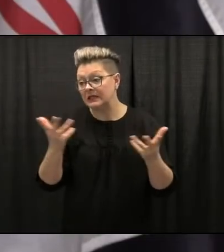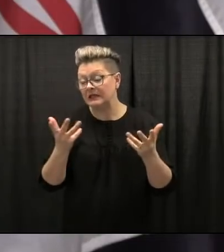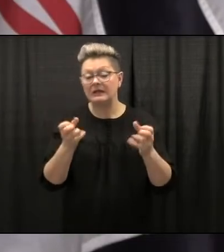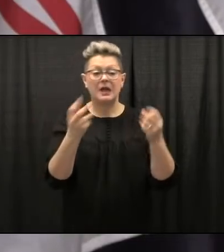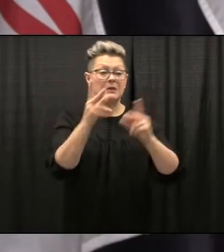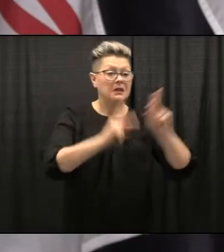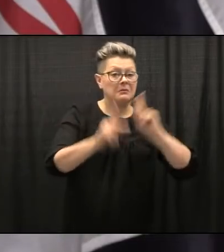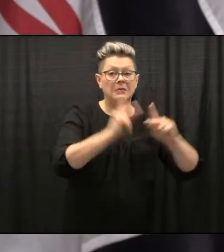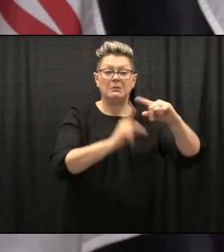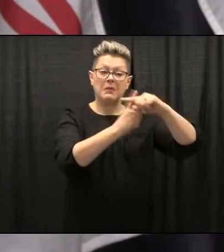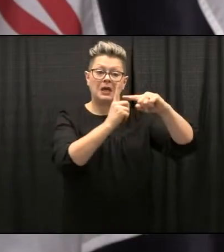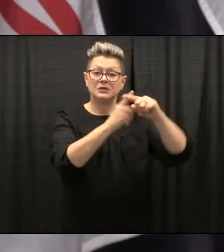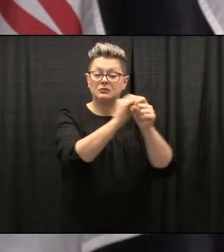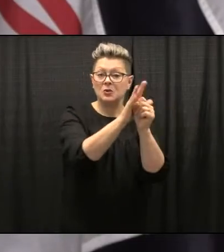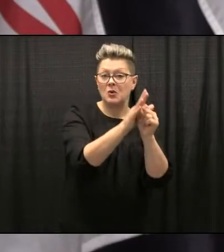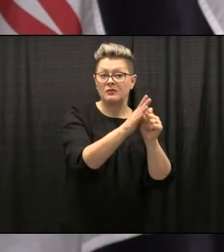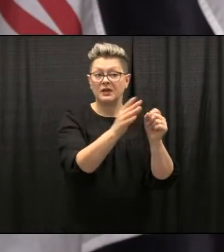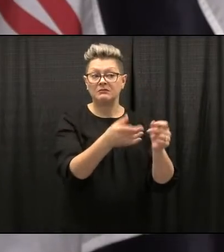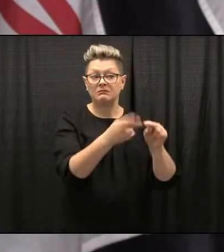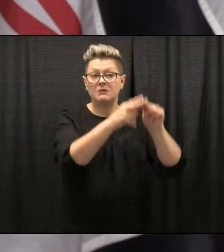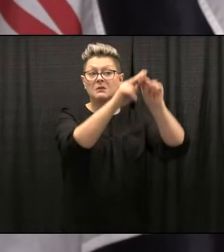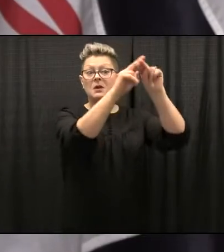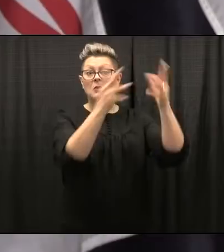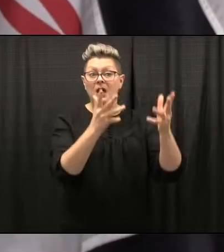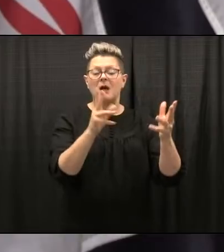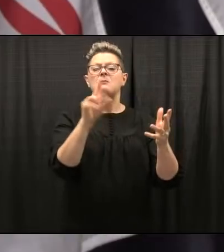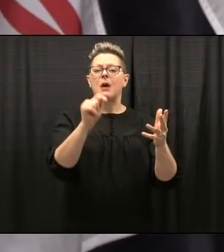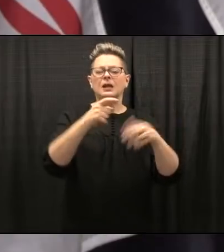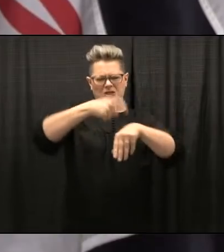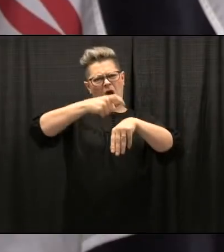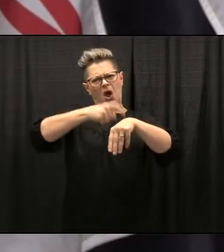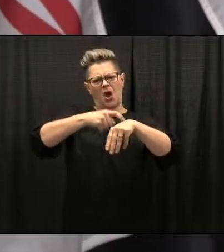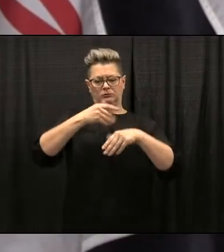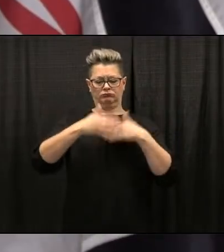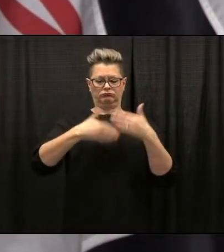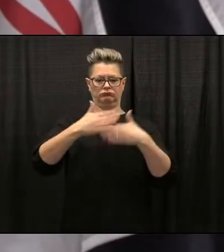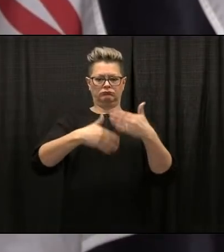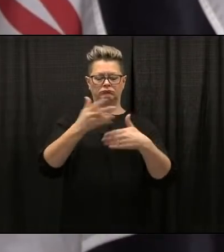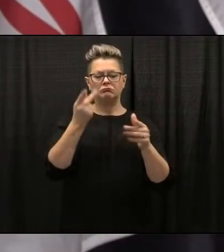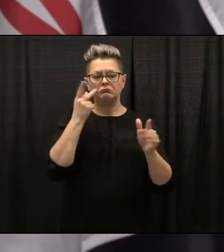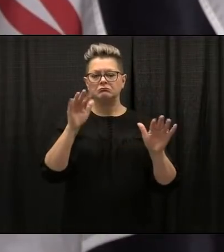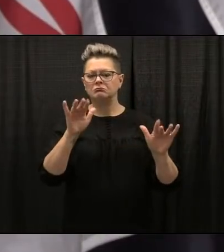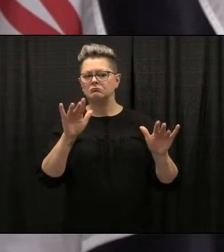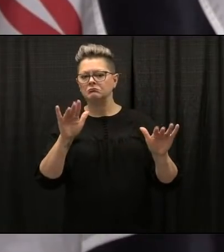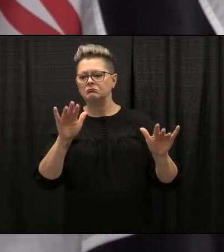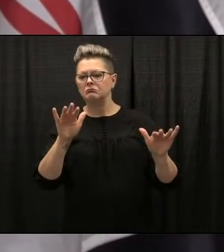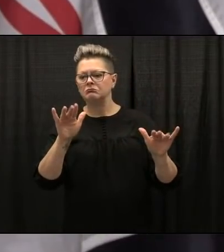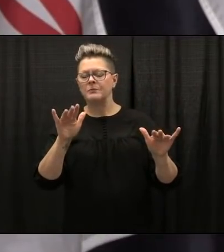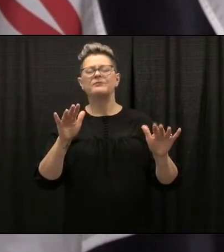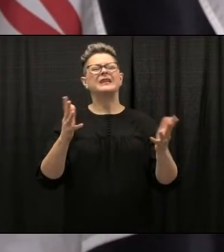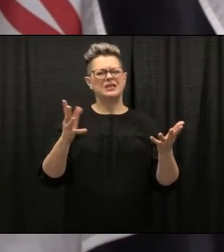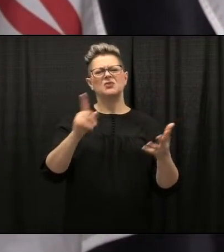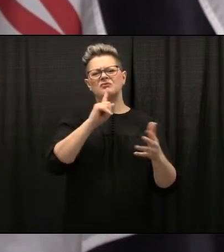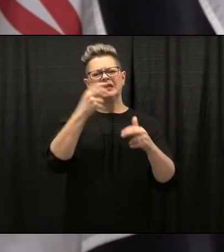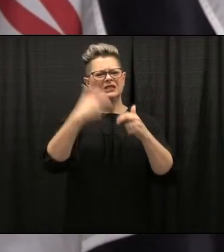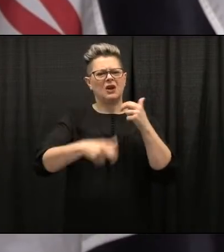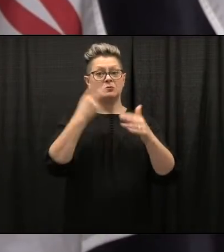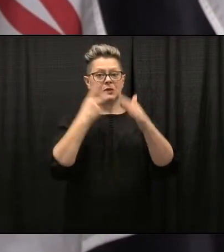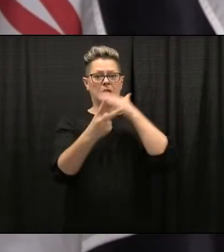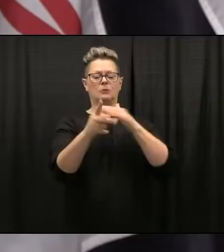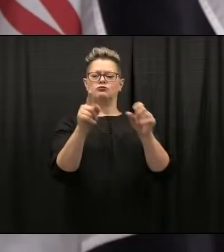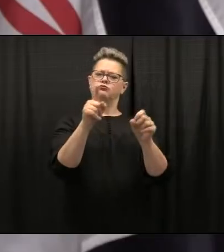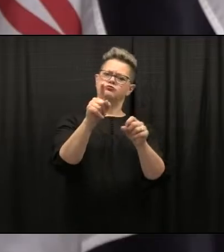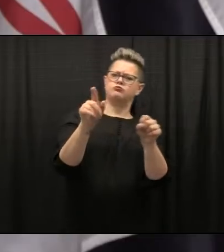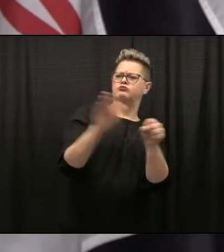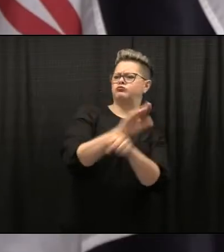cases and on hospitalizations, but it is going to take a bit of time to see that effect, and so it's difficult for a model to you know, to predict